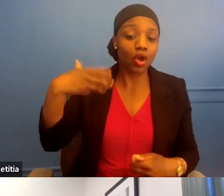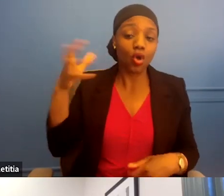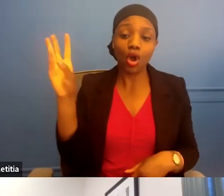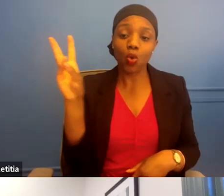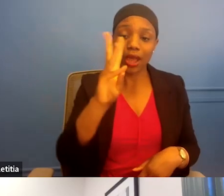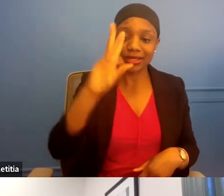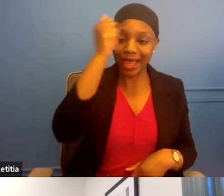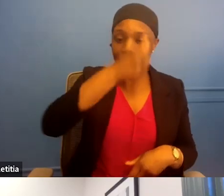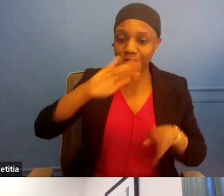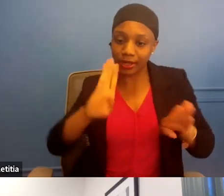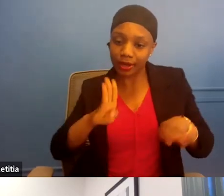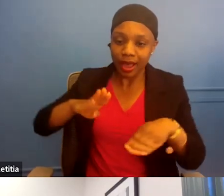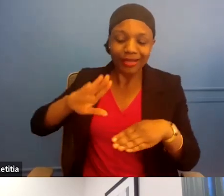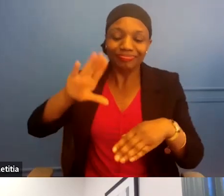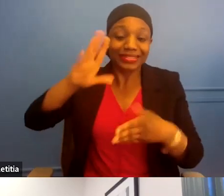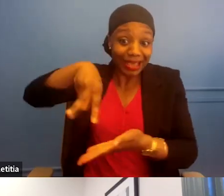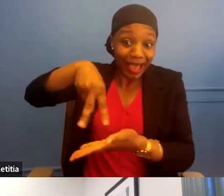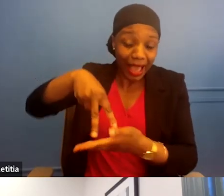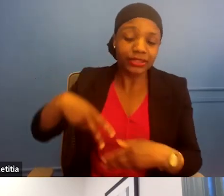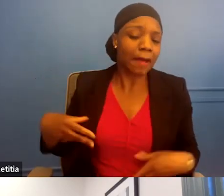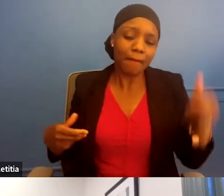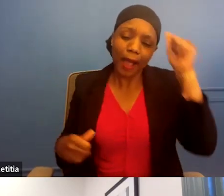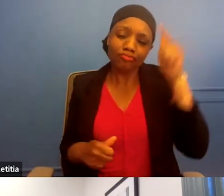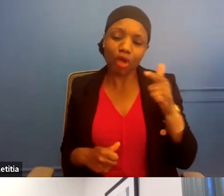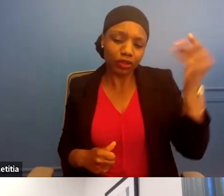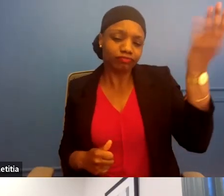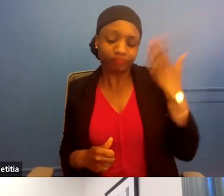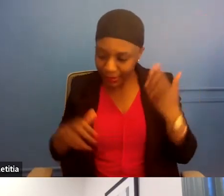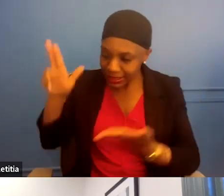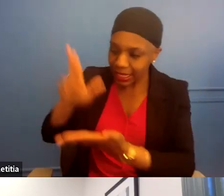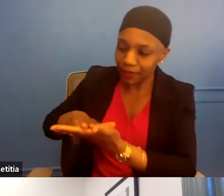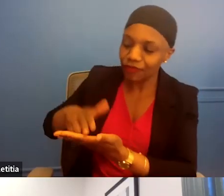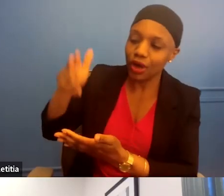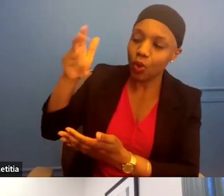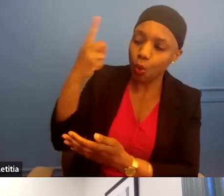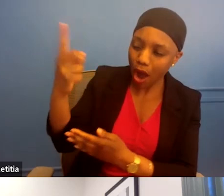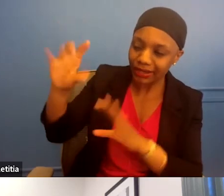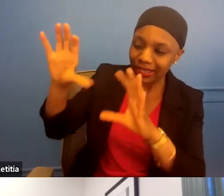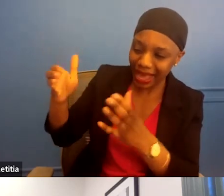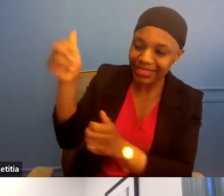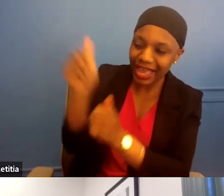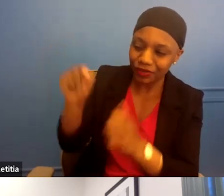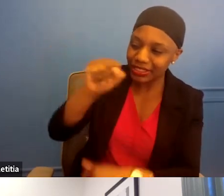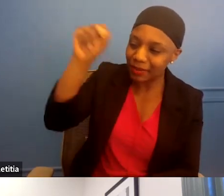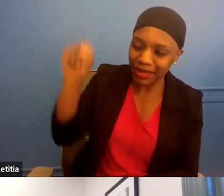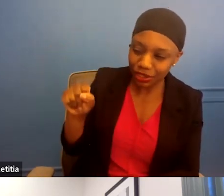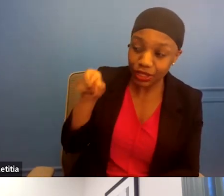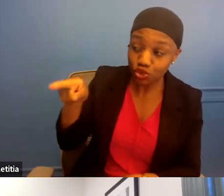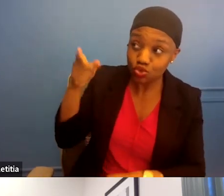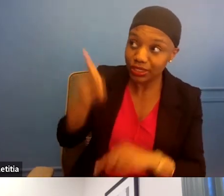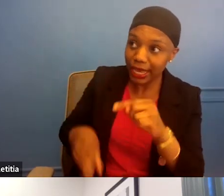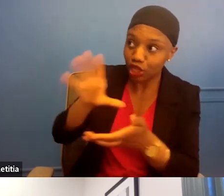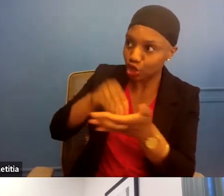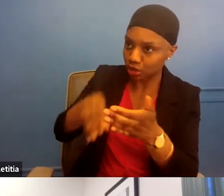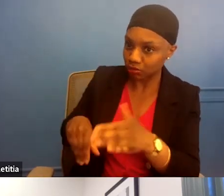dance. I mean, he literally said to me, sign up for at least one class every semester that you wouldn't be able to go do or learn,